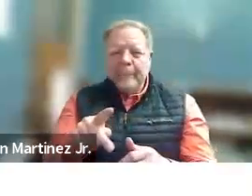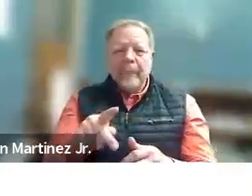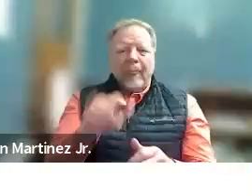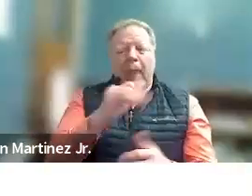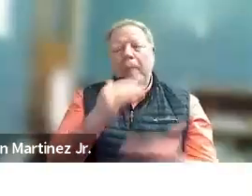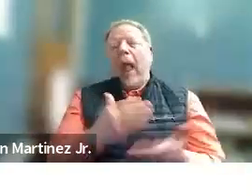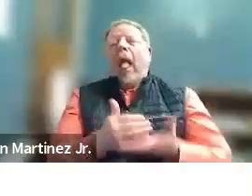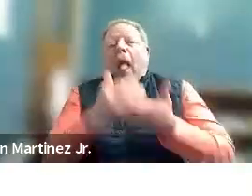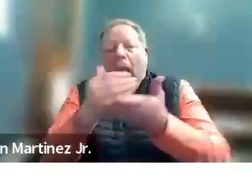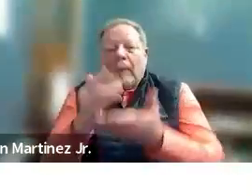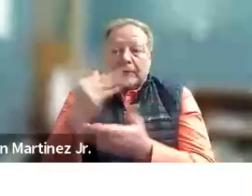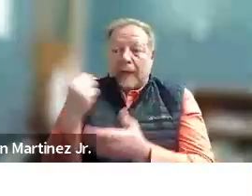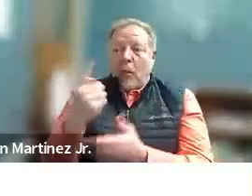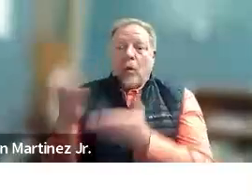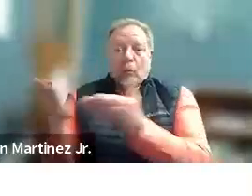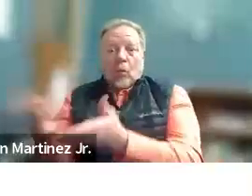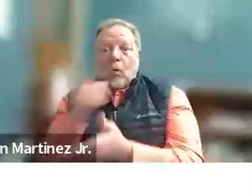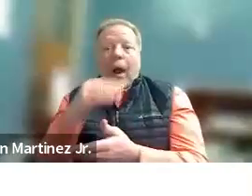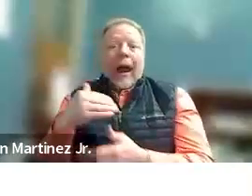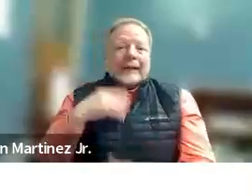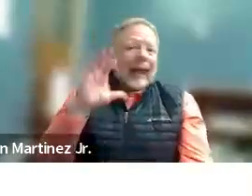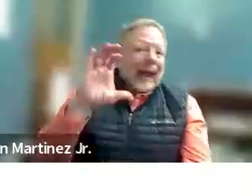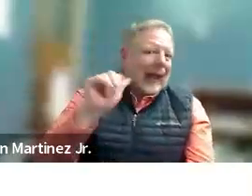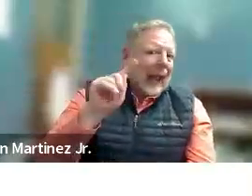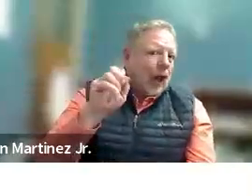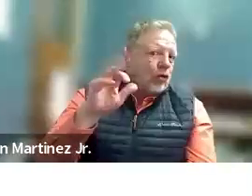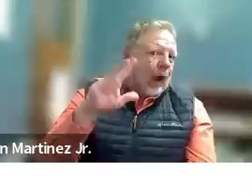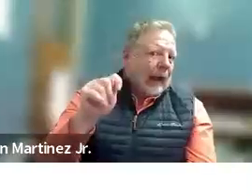might help somebody maybe that has cataracts